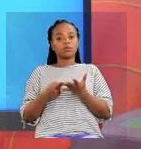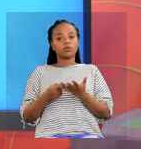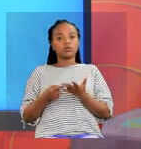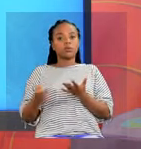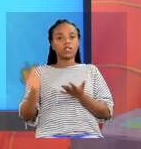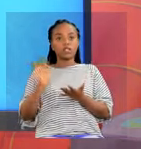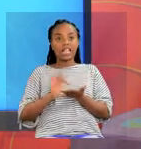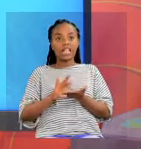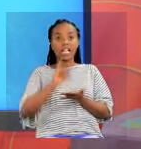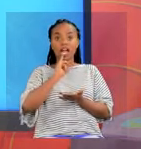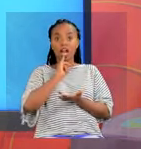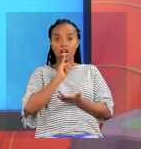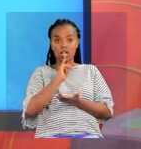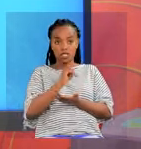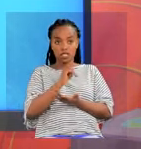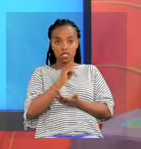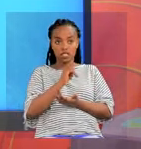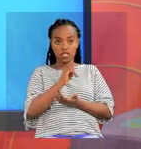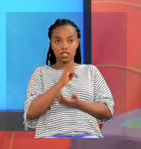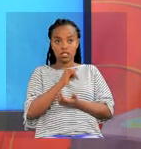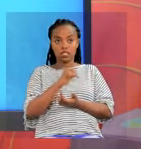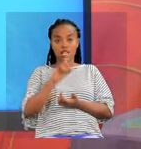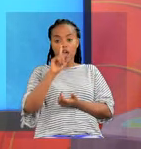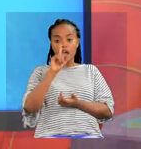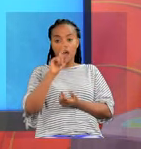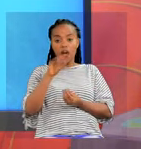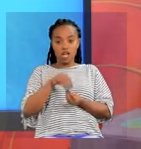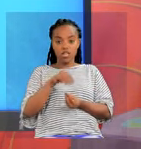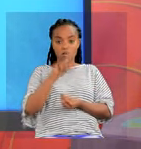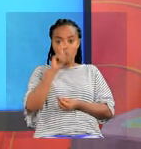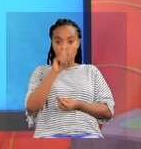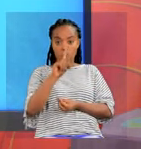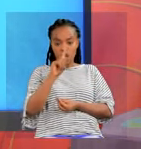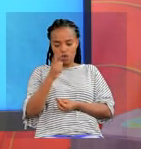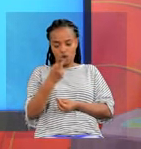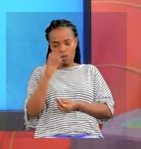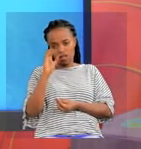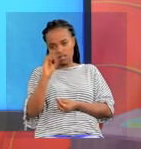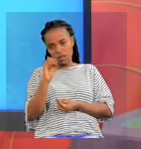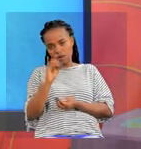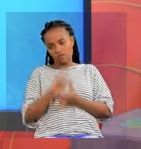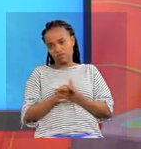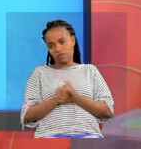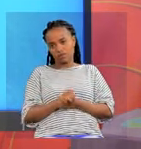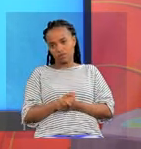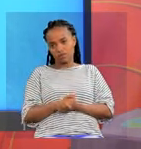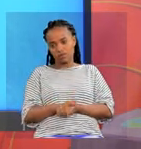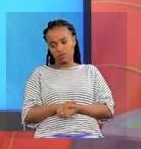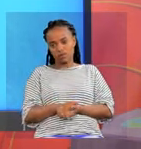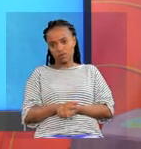the center is at 1 comma 0.